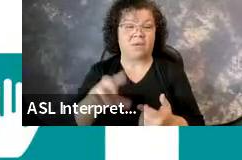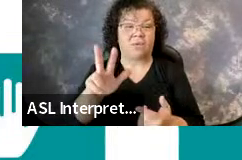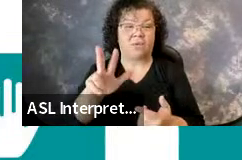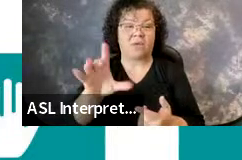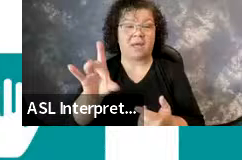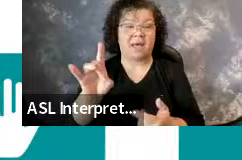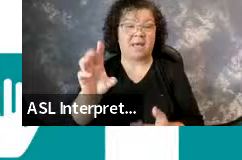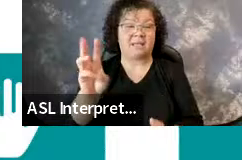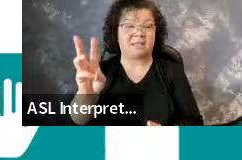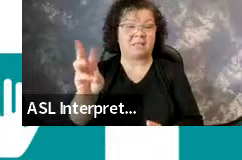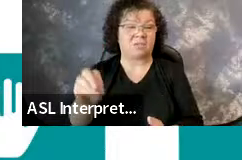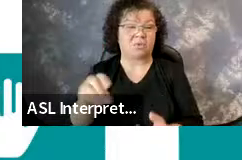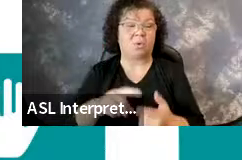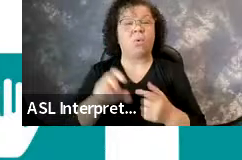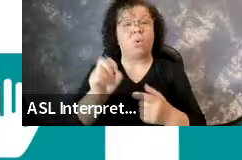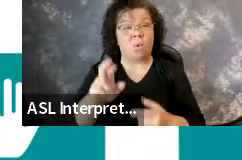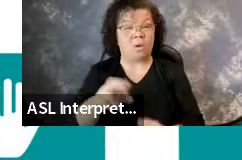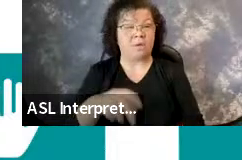1-646-931-3860 or